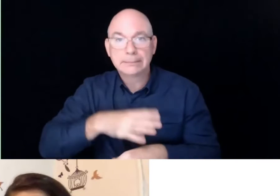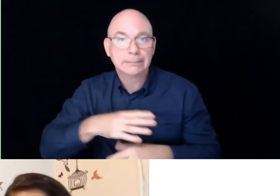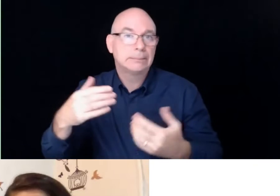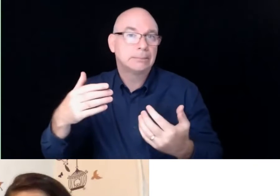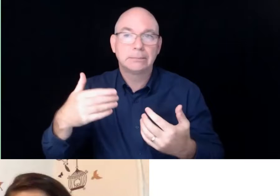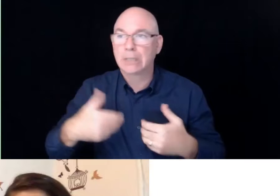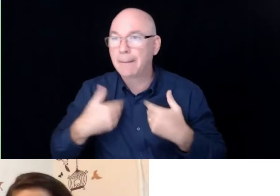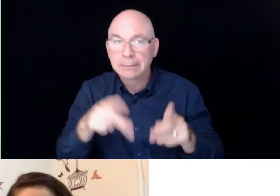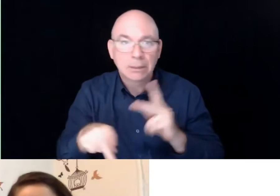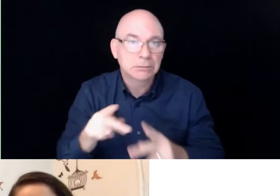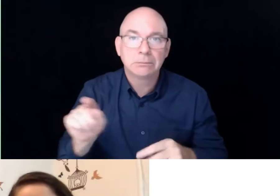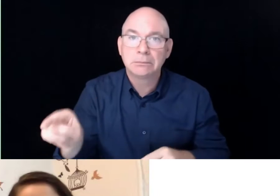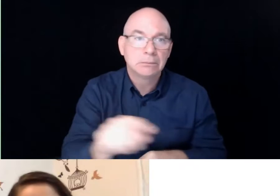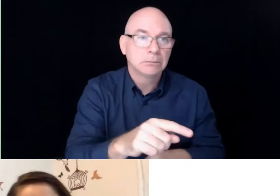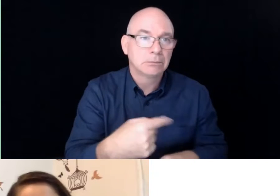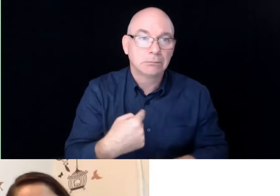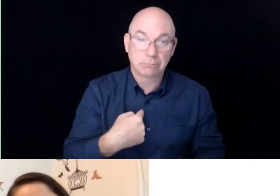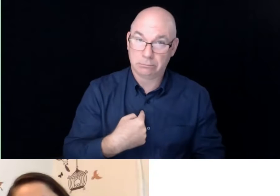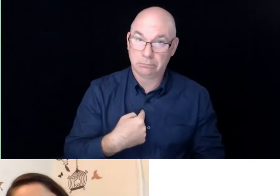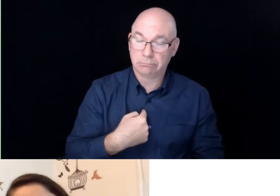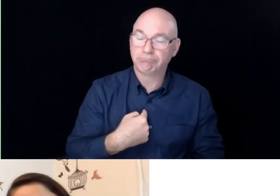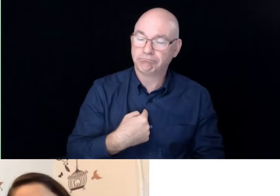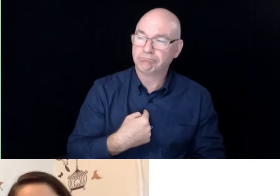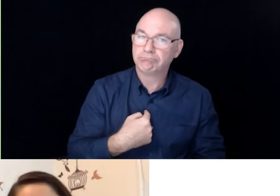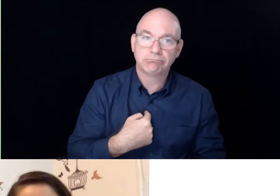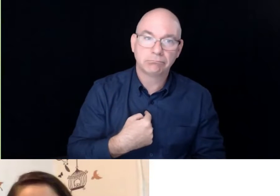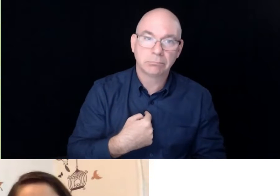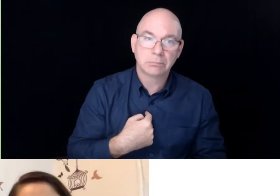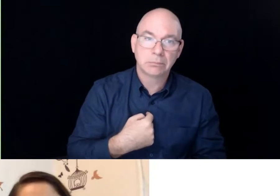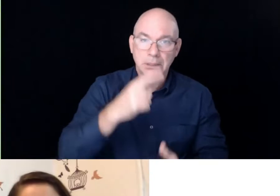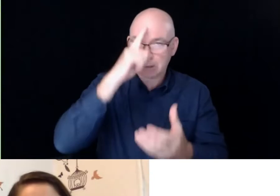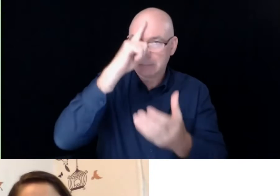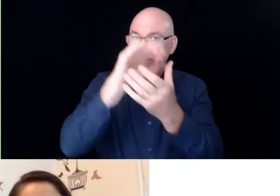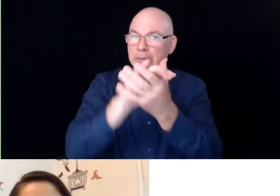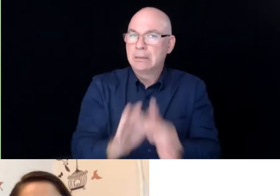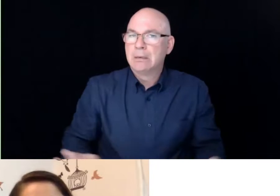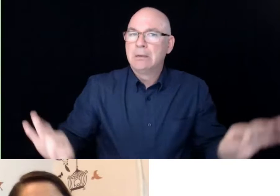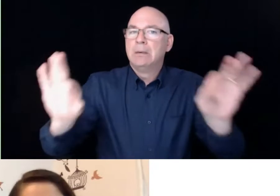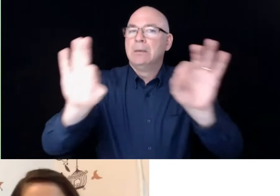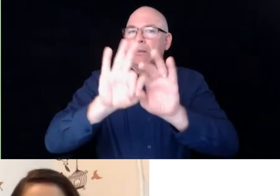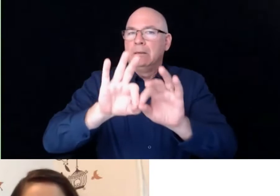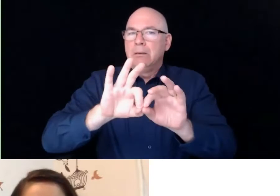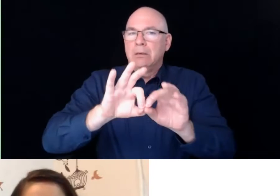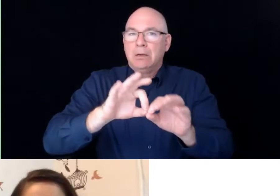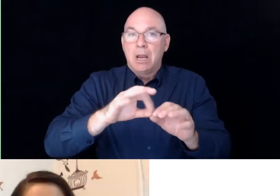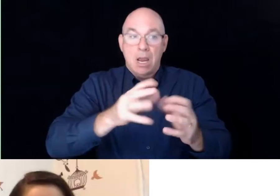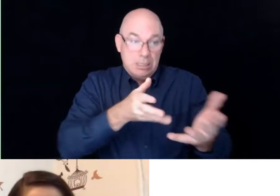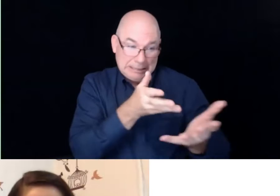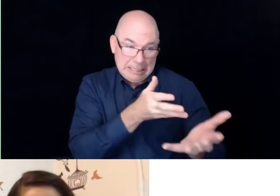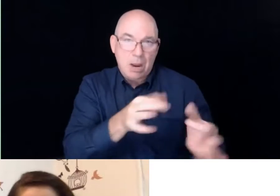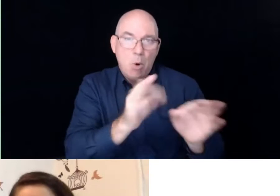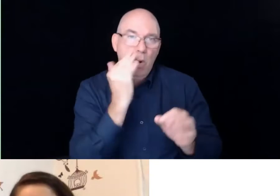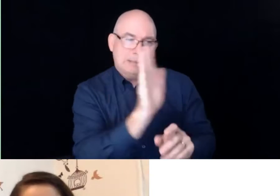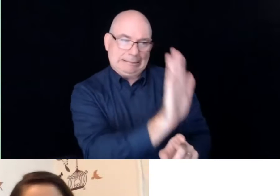And I really believe in more of a contextualized, localized approach in doing this work, where we take